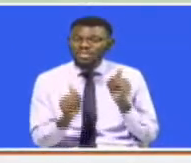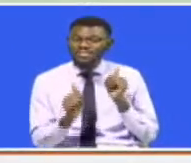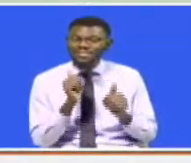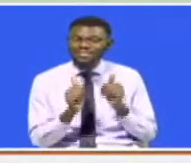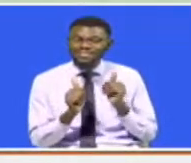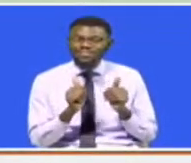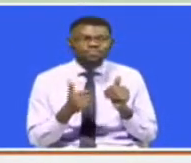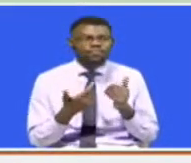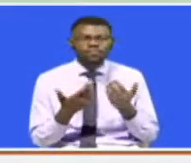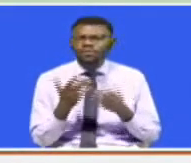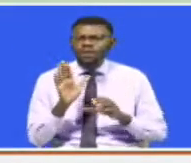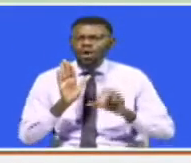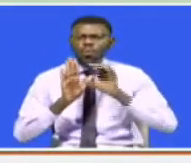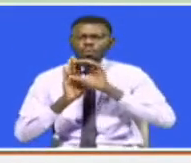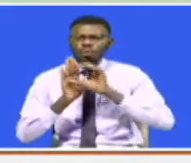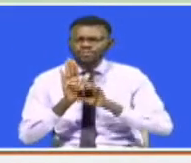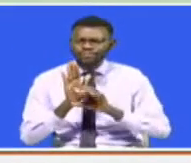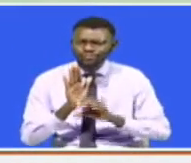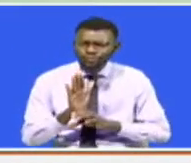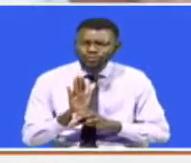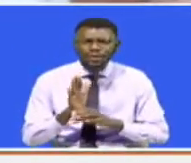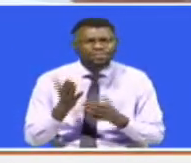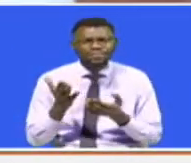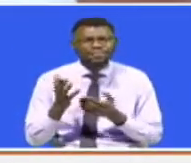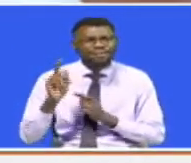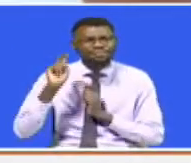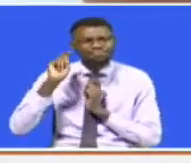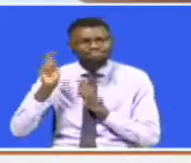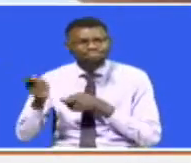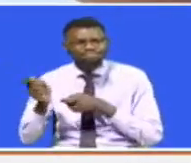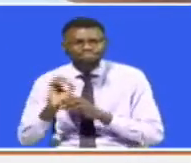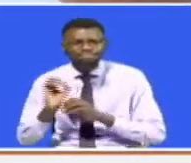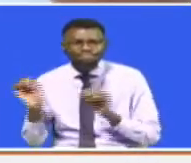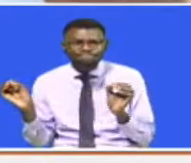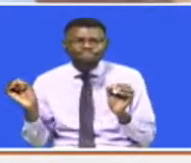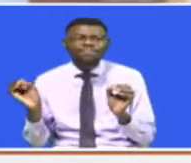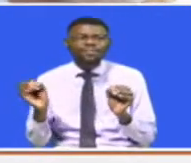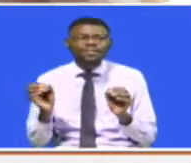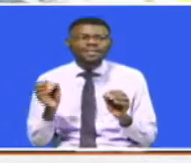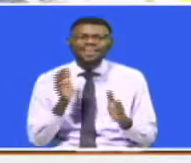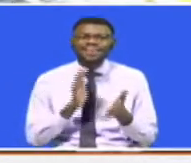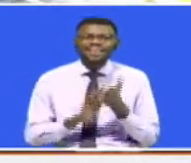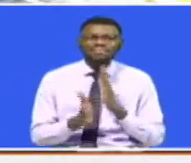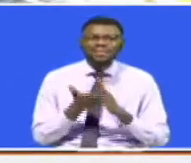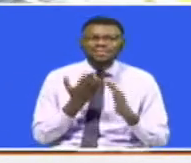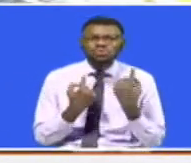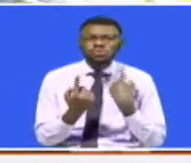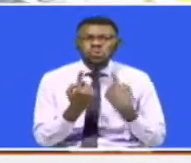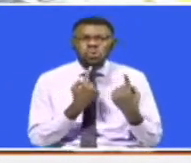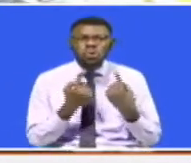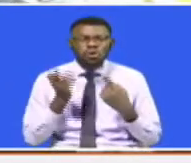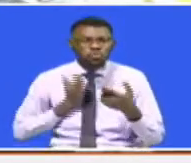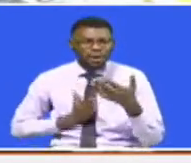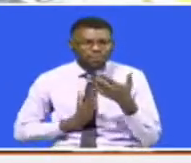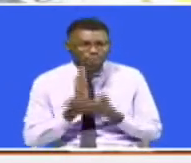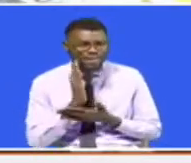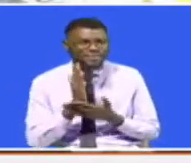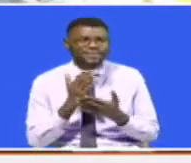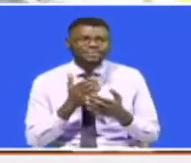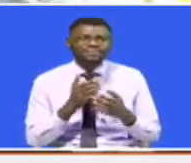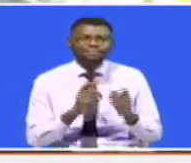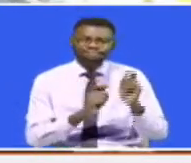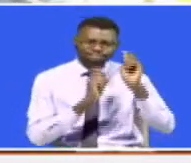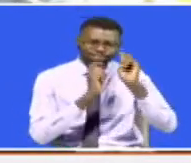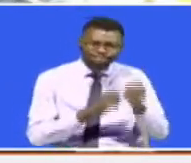deliberate constitutional violation, empty rhetoric, and abuse of human rights. Despite their initial efforts to rectify